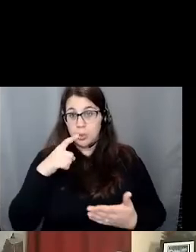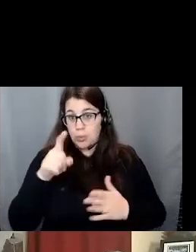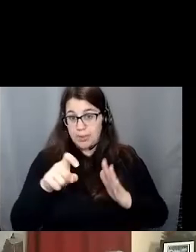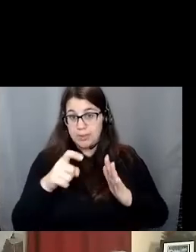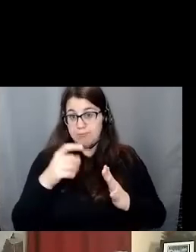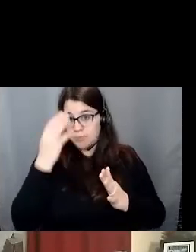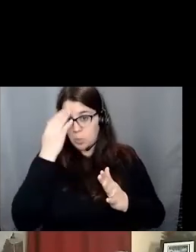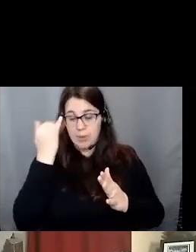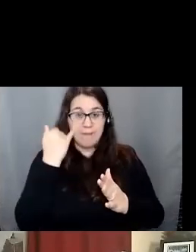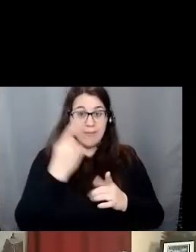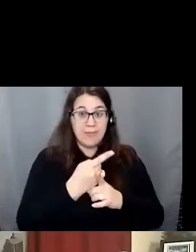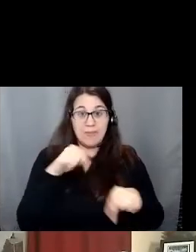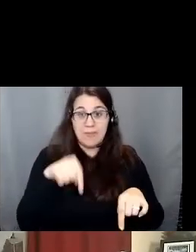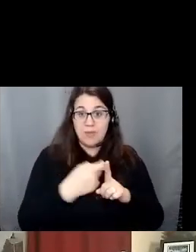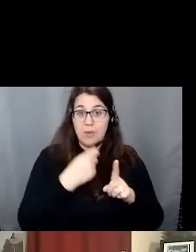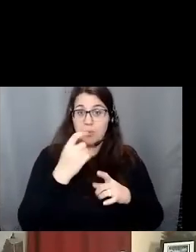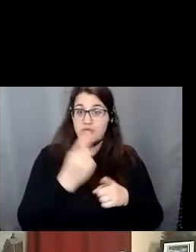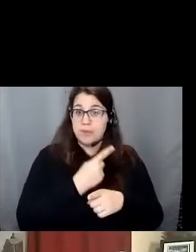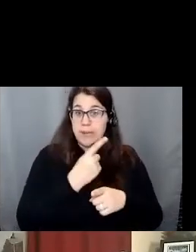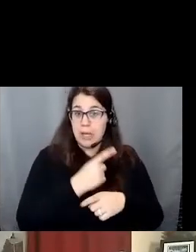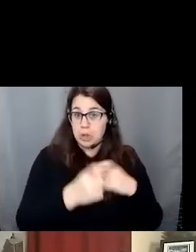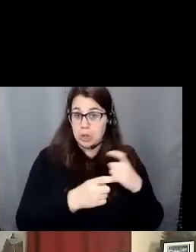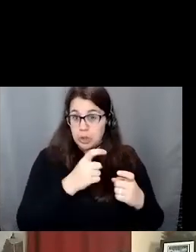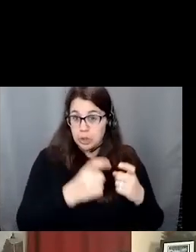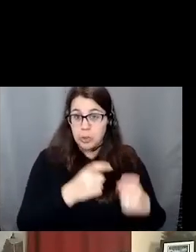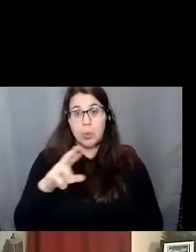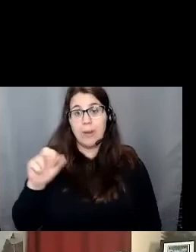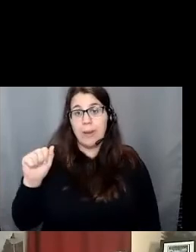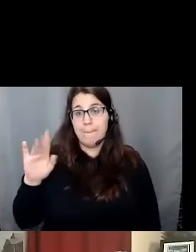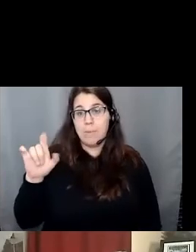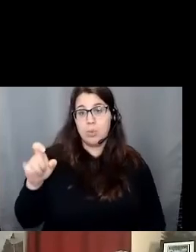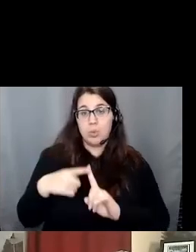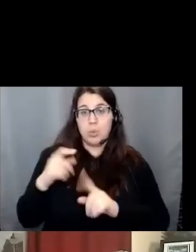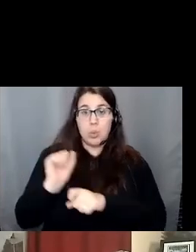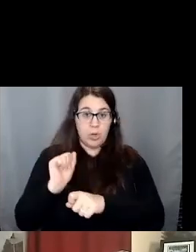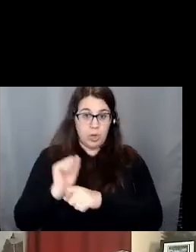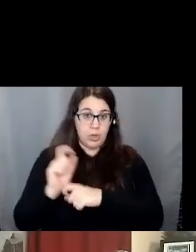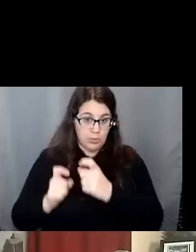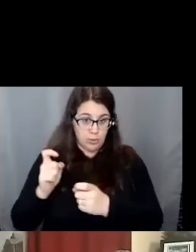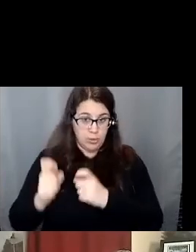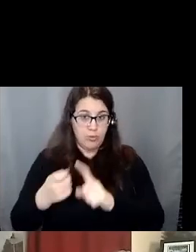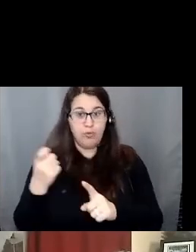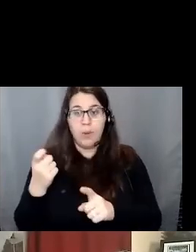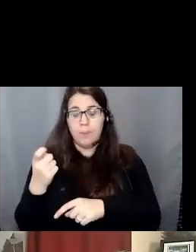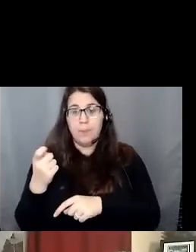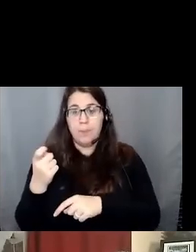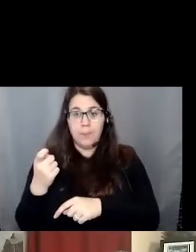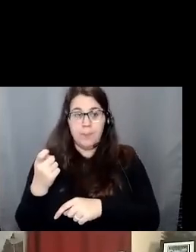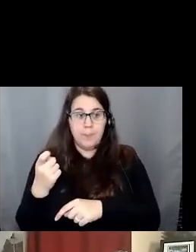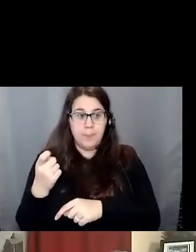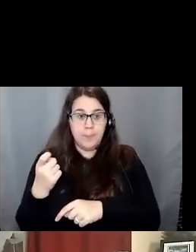contribution from any source, or is this an able to work contribution from a source